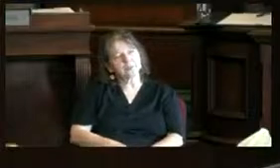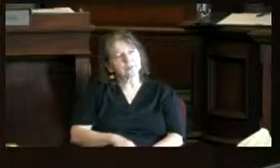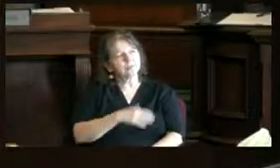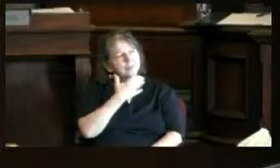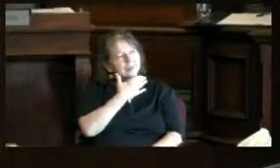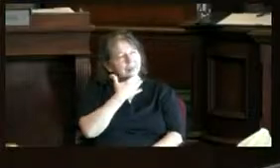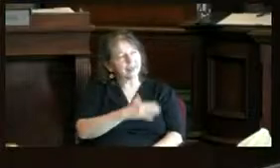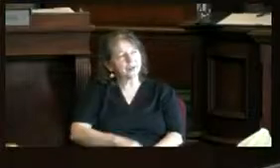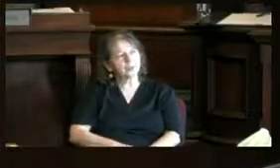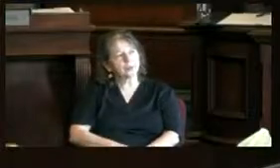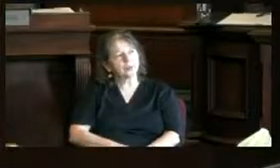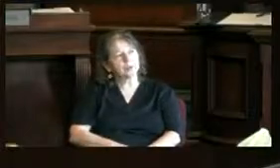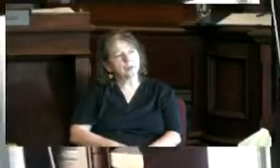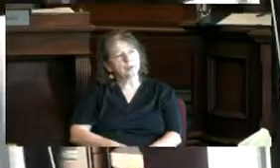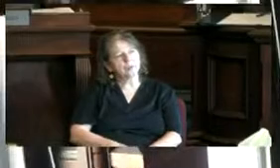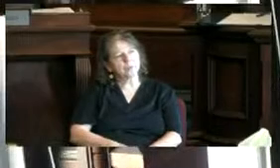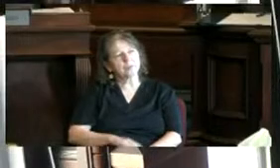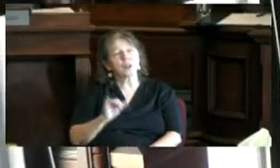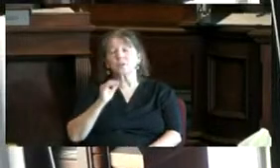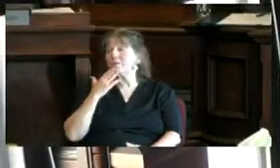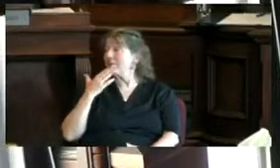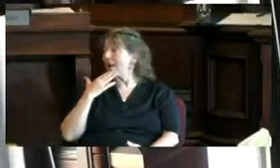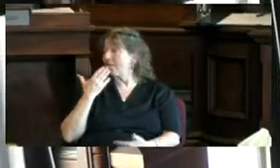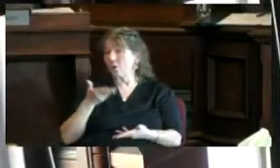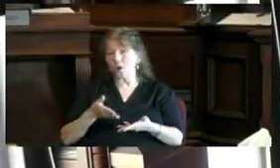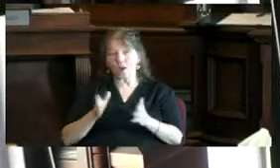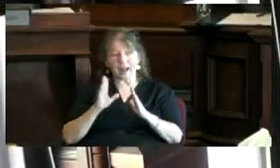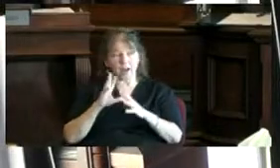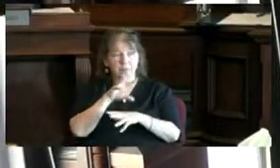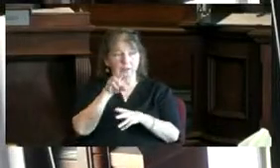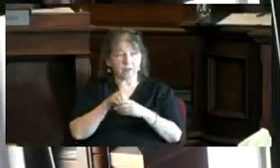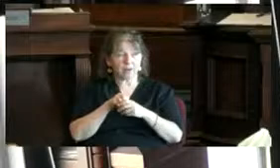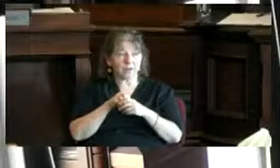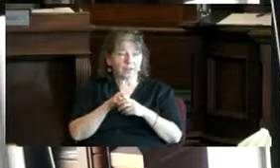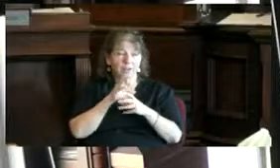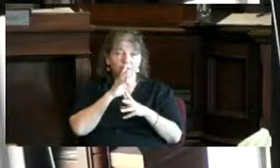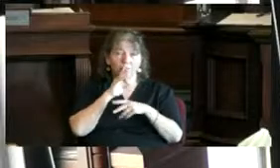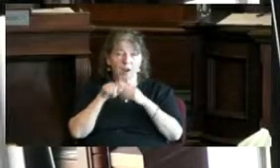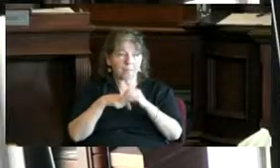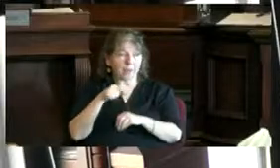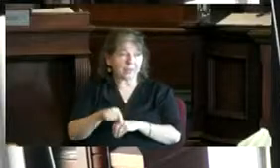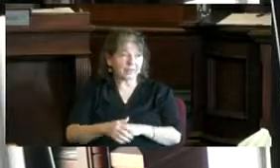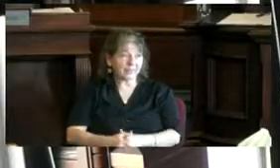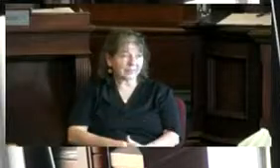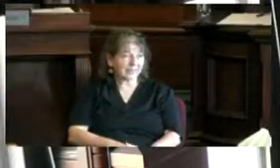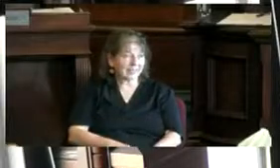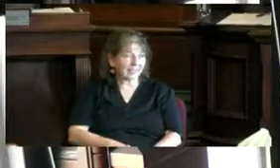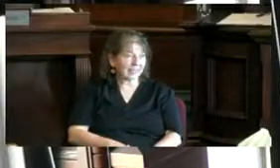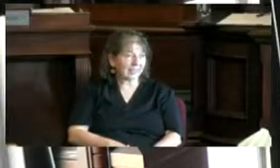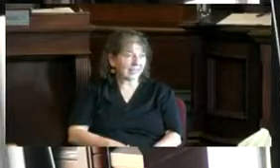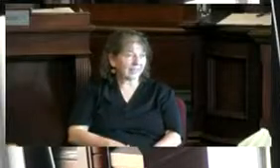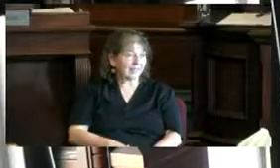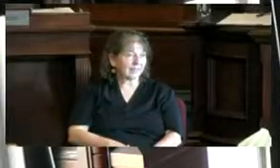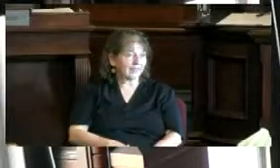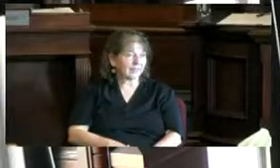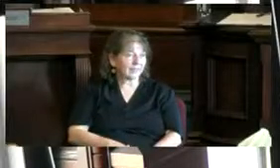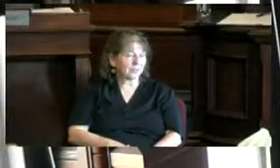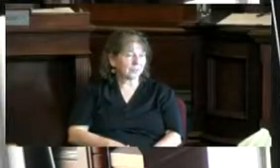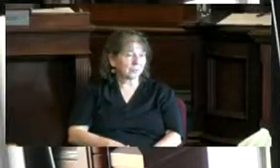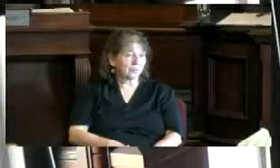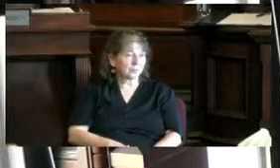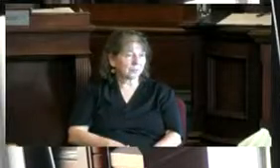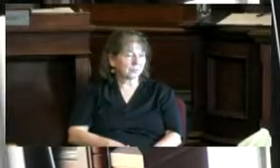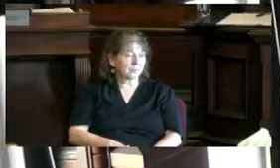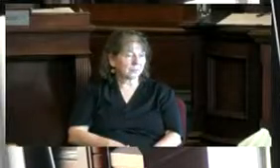Mayor. Also, thank you for allowing me to speak on the subject matter, Council President Melendez and Chair